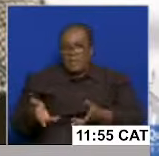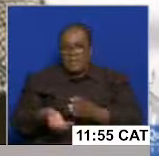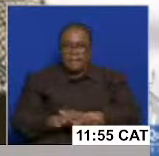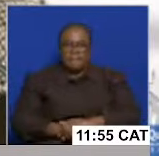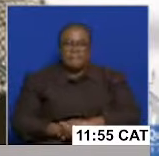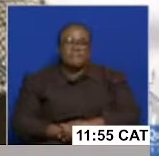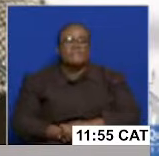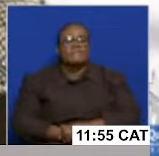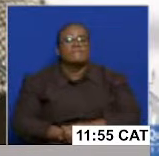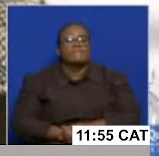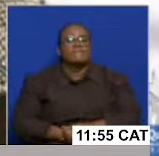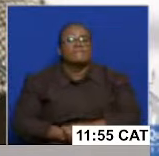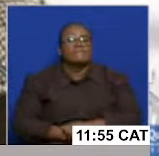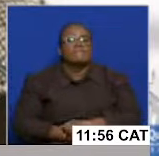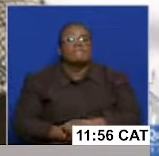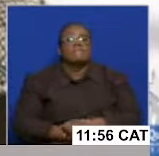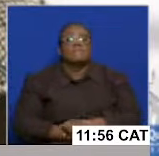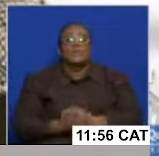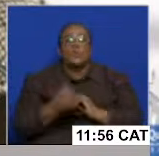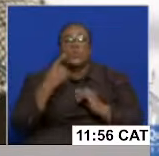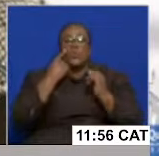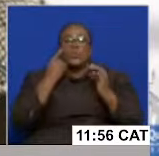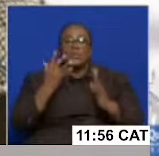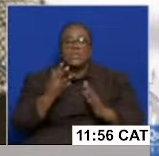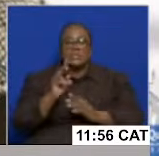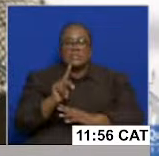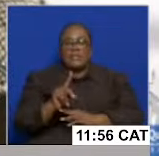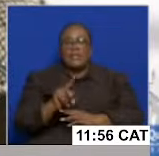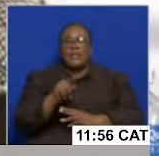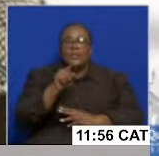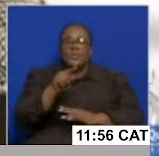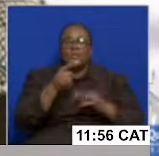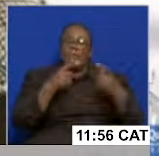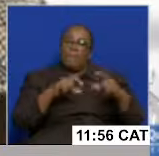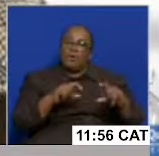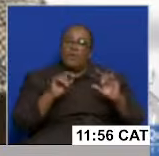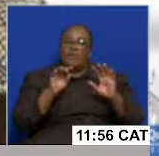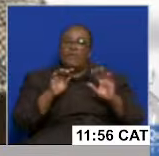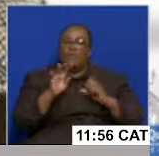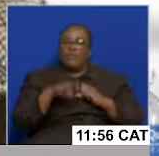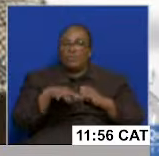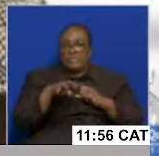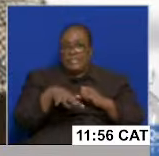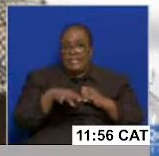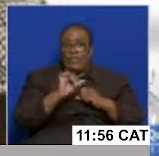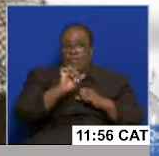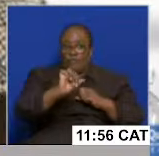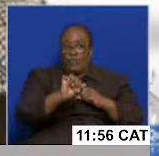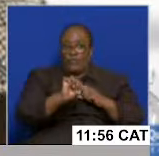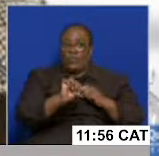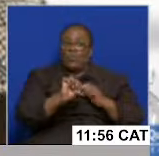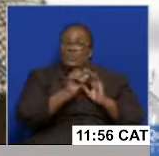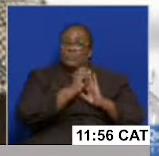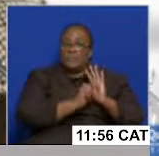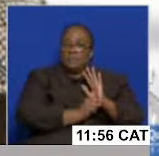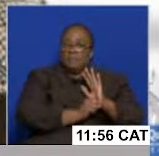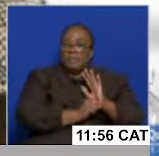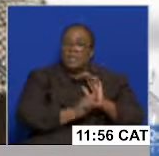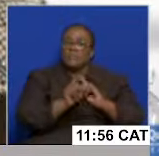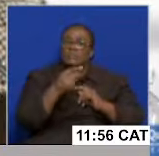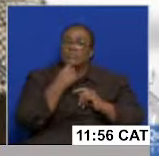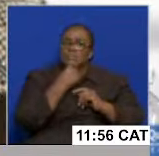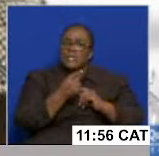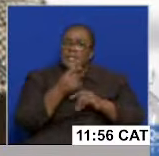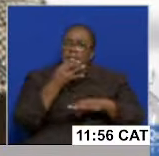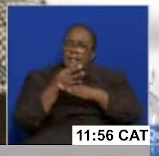Witness K, you indicated in paragraph 14 of your statement that Mr. Django had explained to you